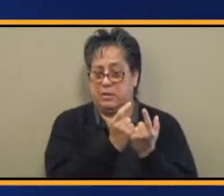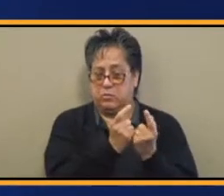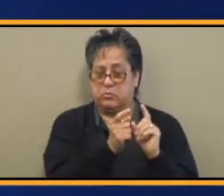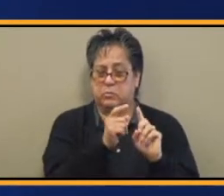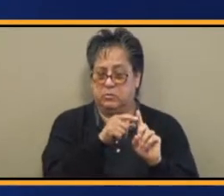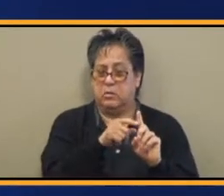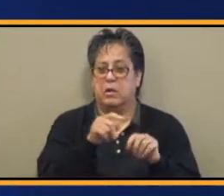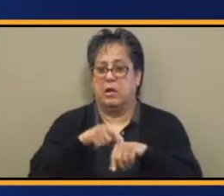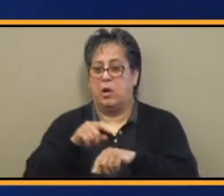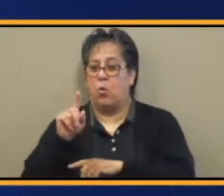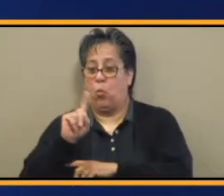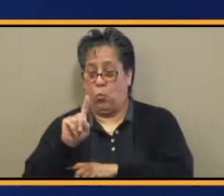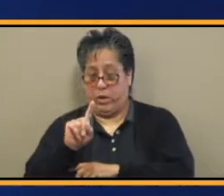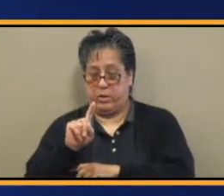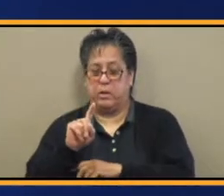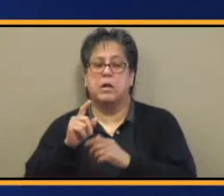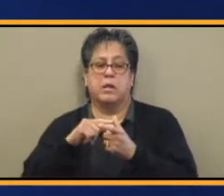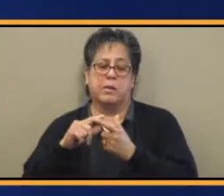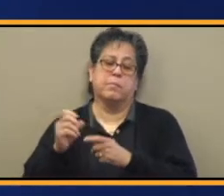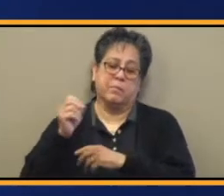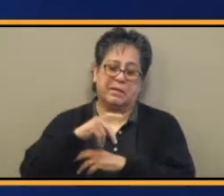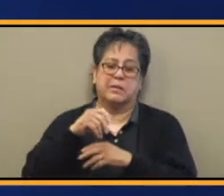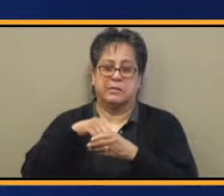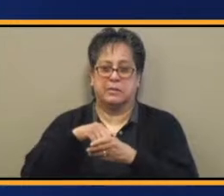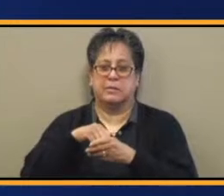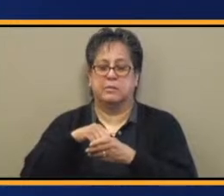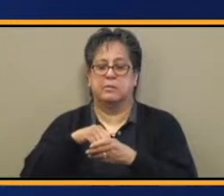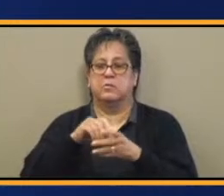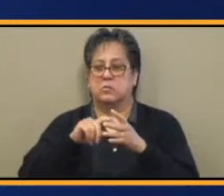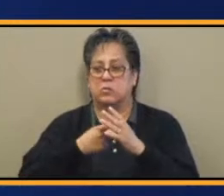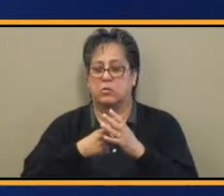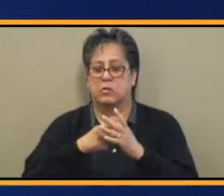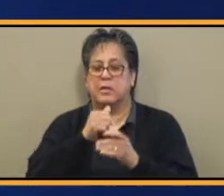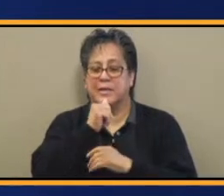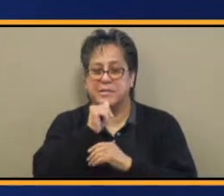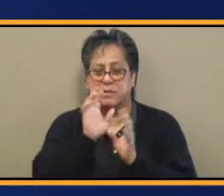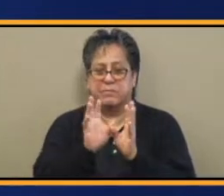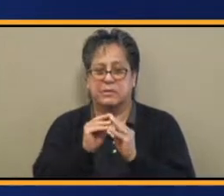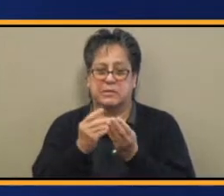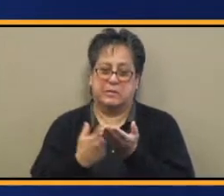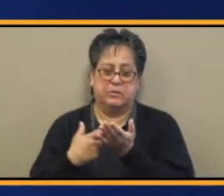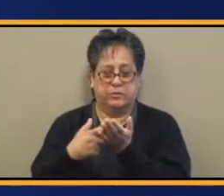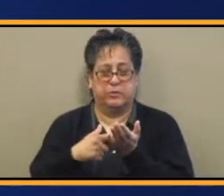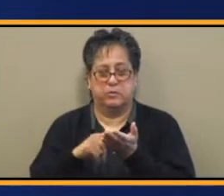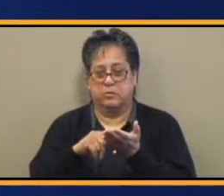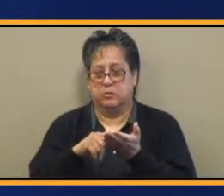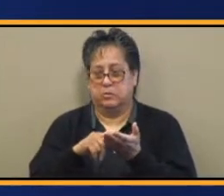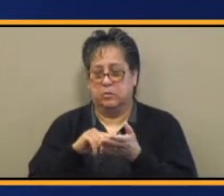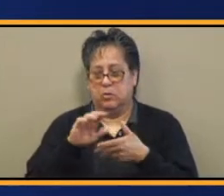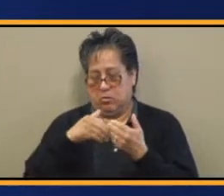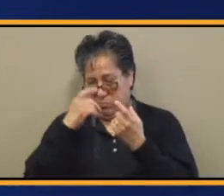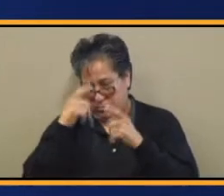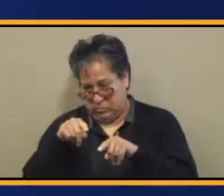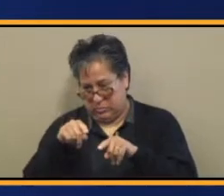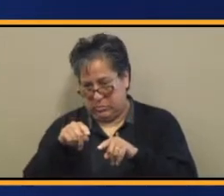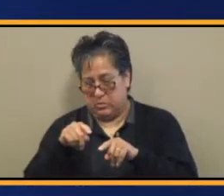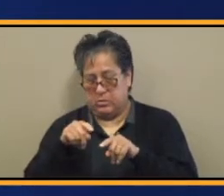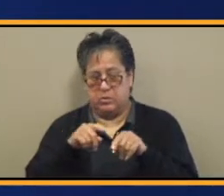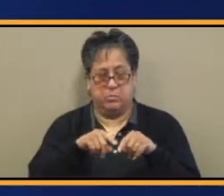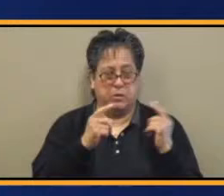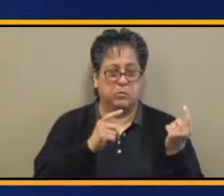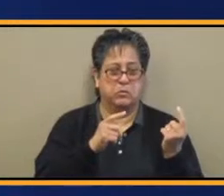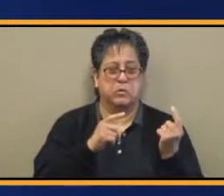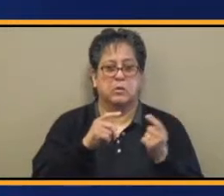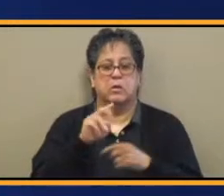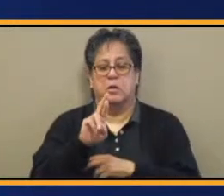until 1:00 and then retire into executive session. All in favor? Aye. Anyone opposed? And the work session